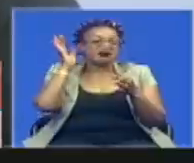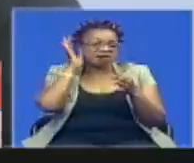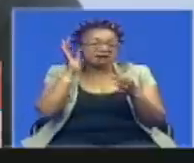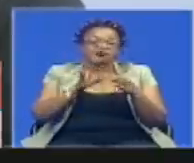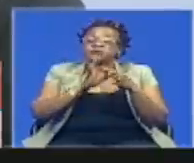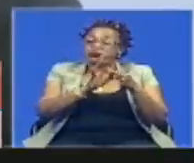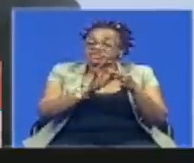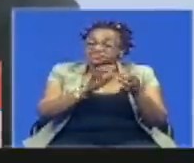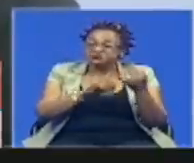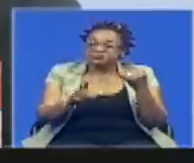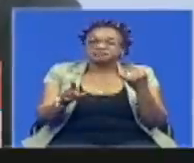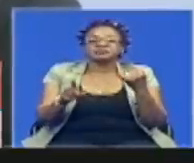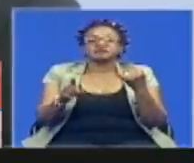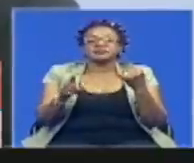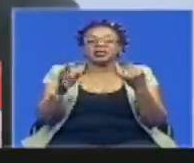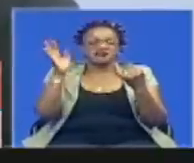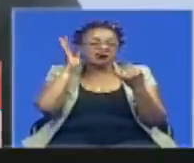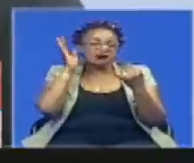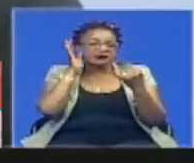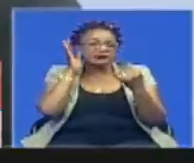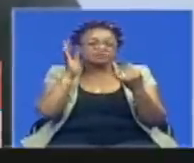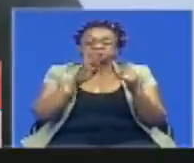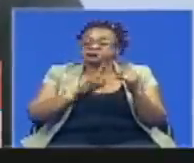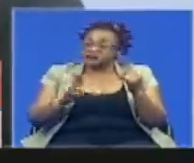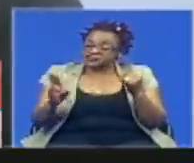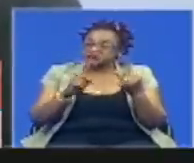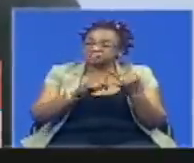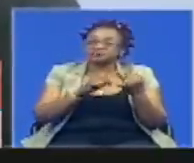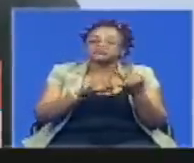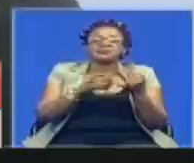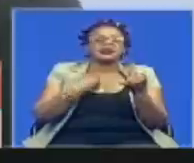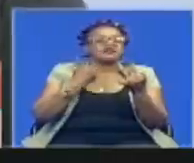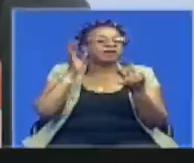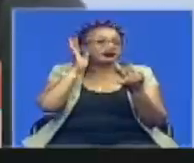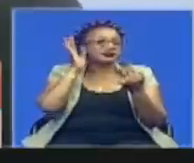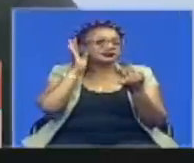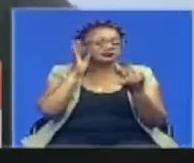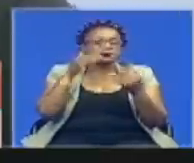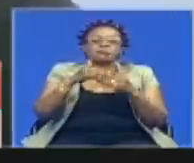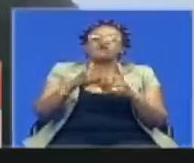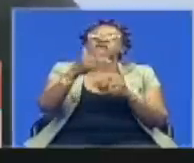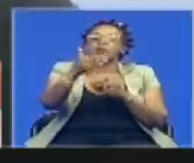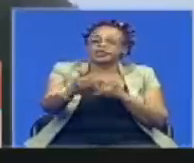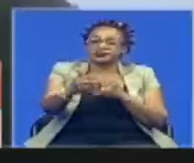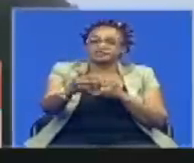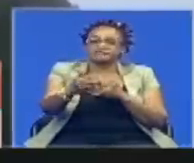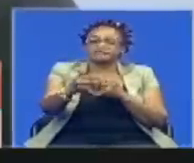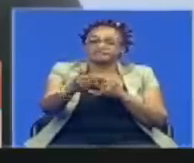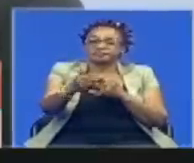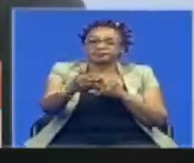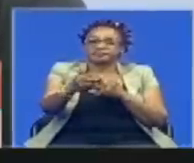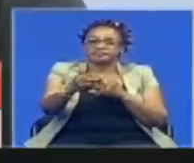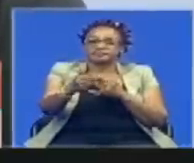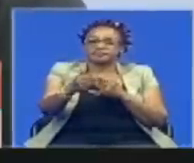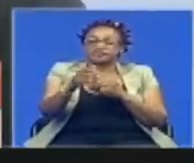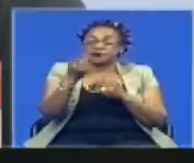the words uniting the country, I've heard the words peace, I've heard the words move forward, mm-hmm. move the country forward.